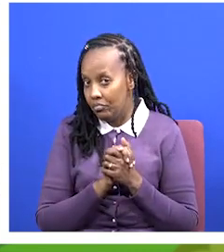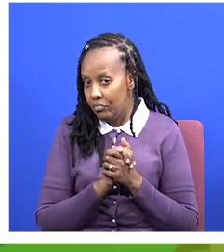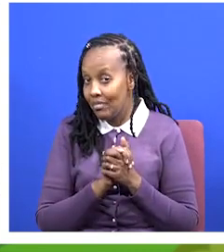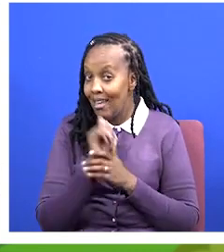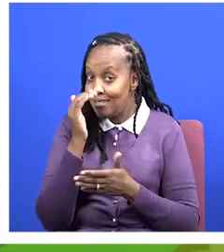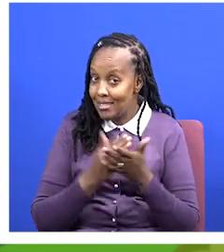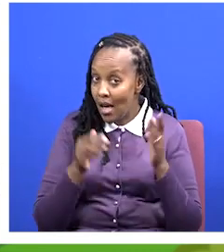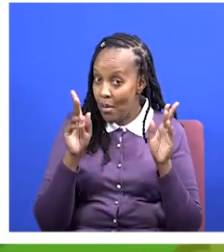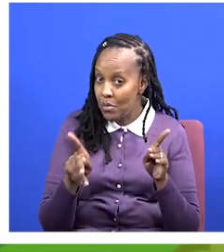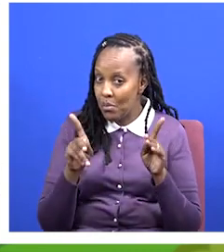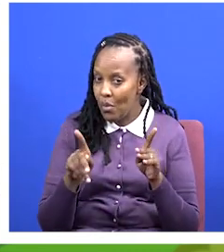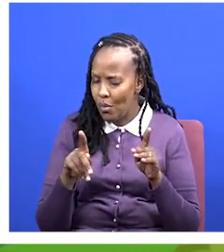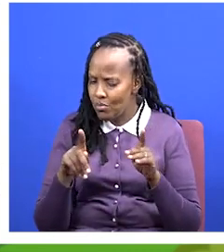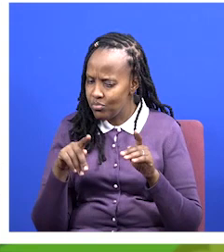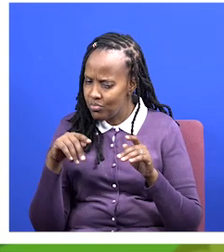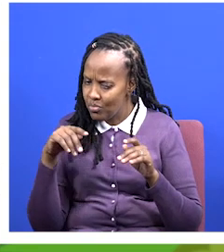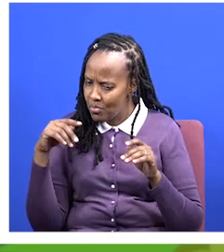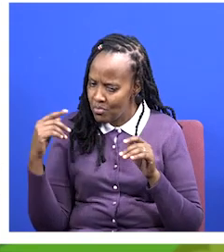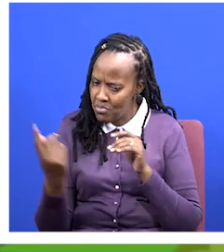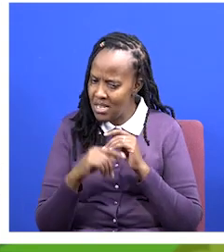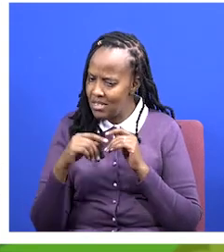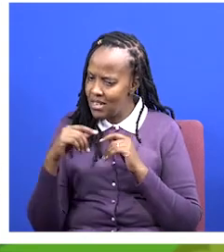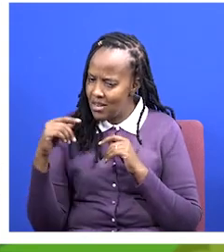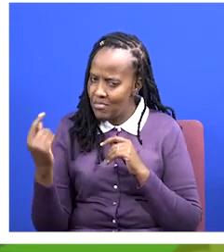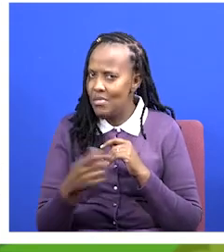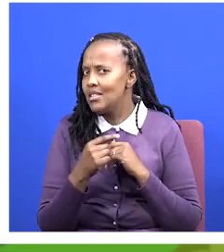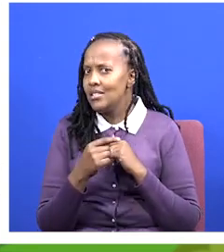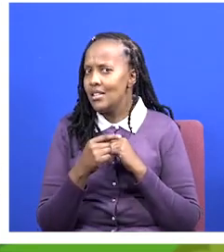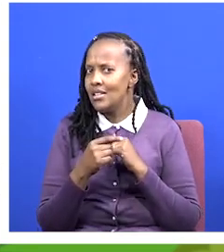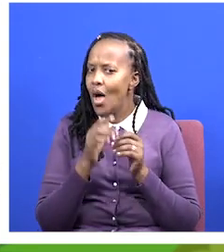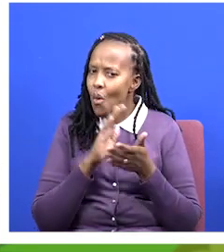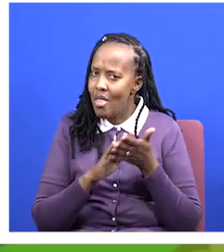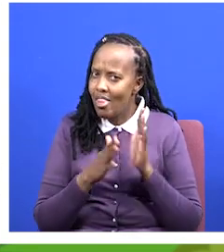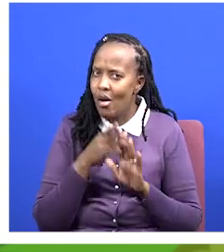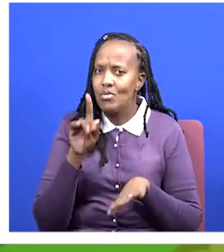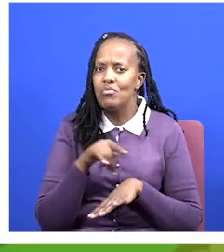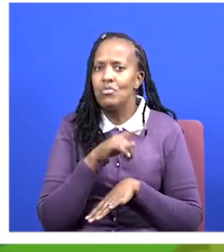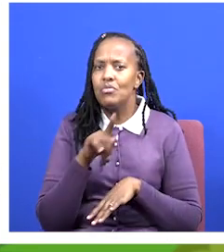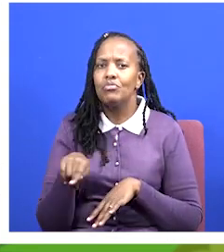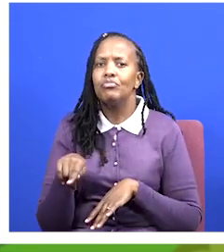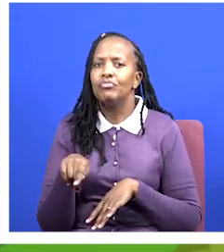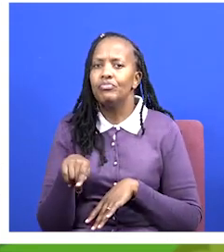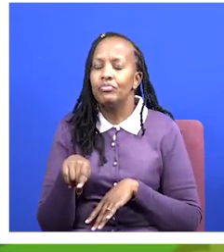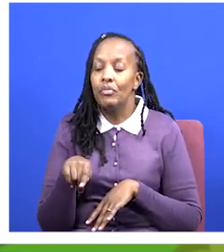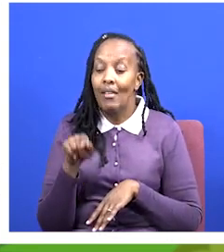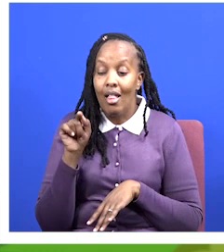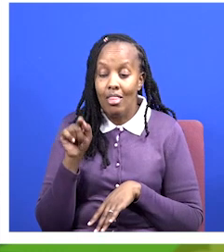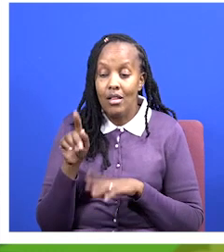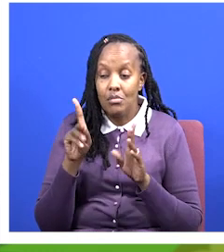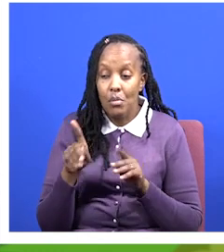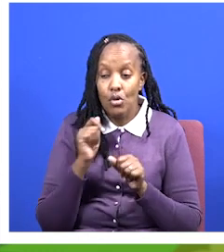Some people are beaten unfairly. These people do not